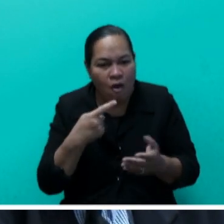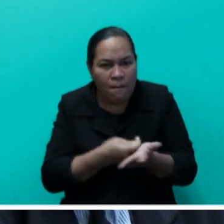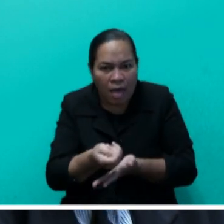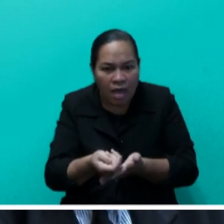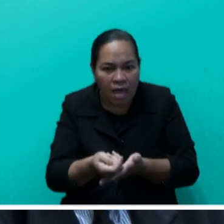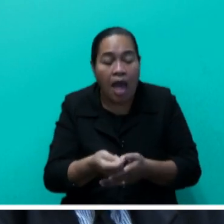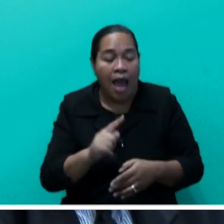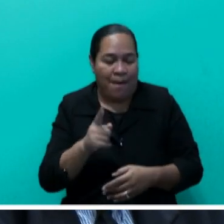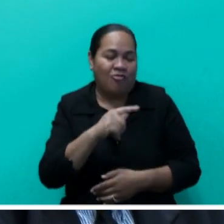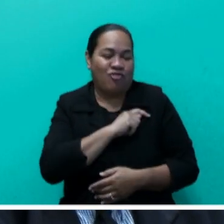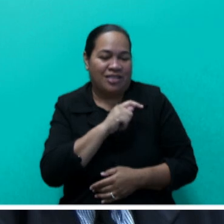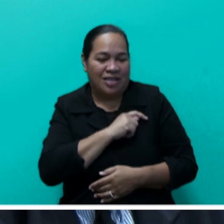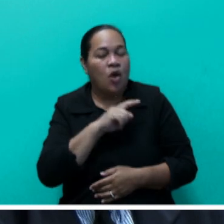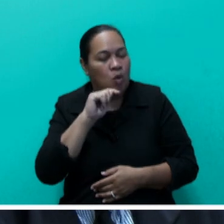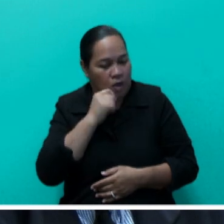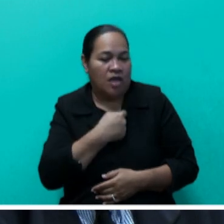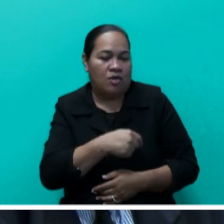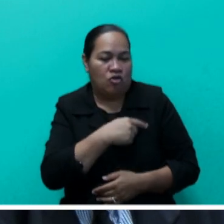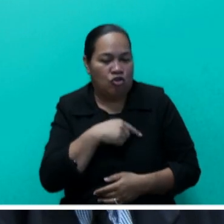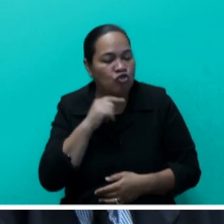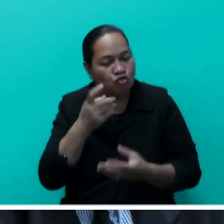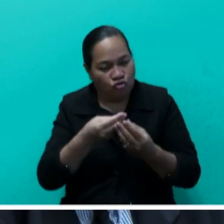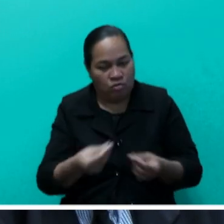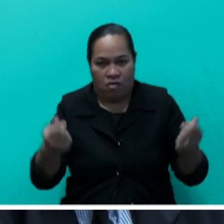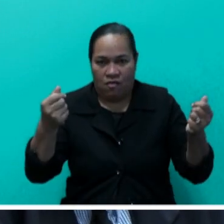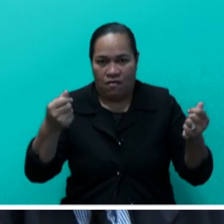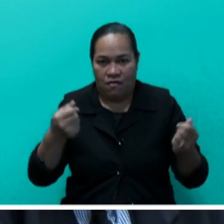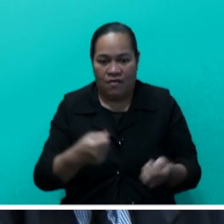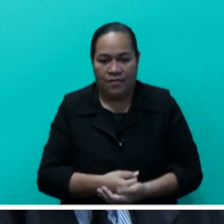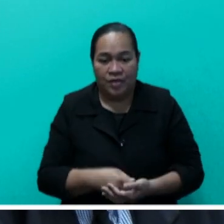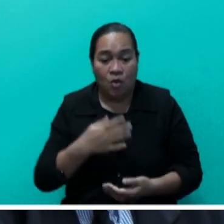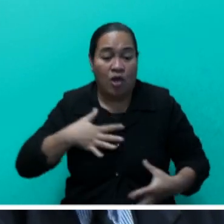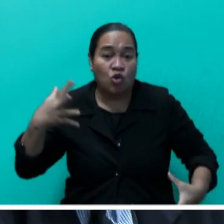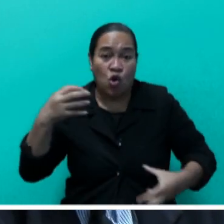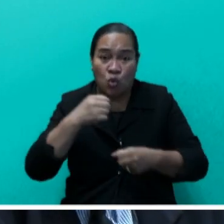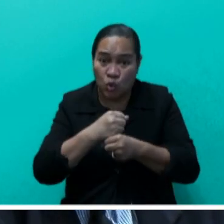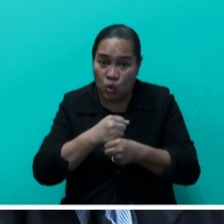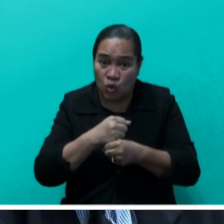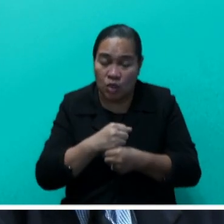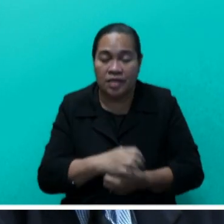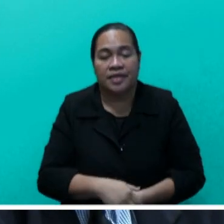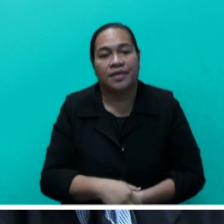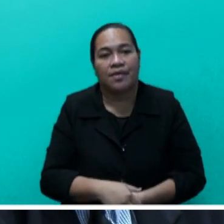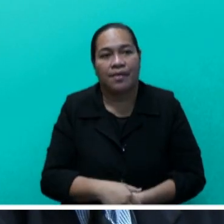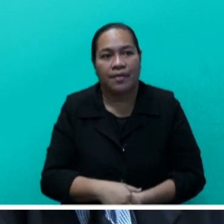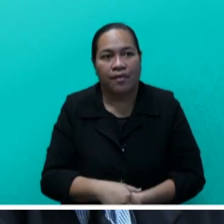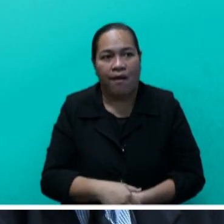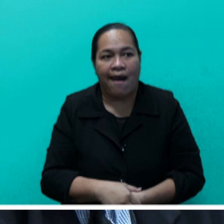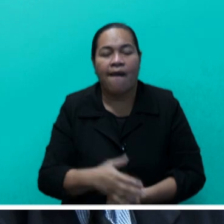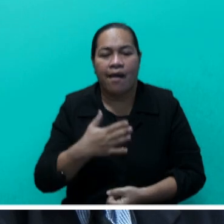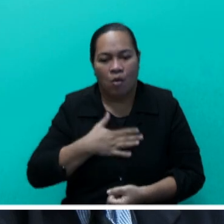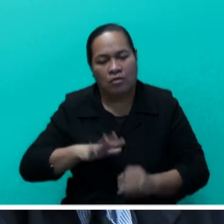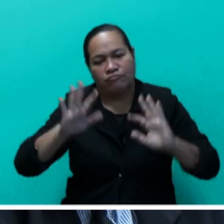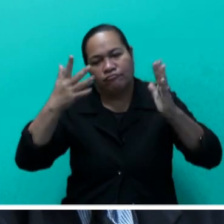the trustees are committed to settle them. In conclusion, Honourable Speaker, I must commend